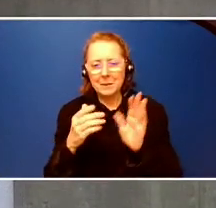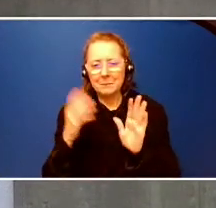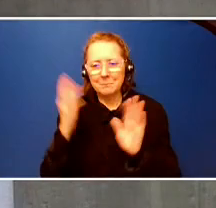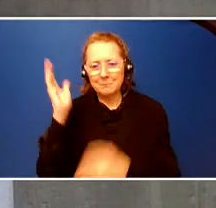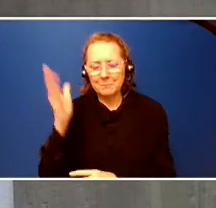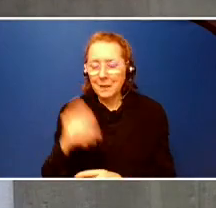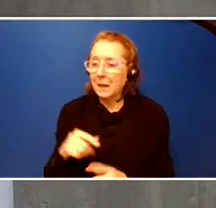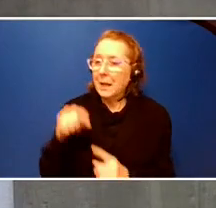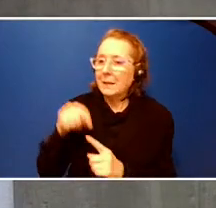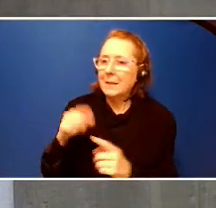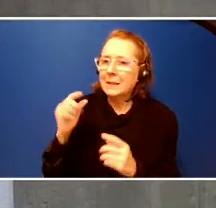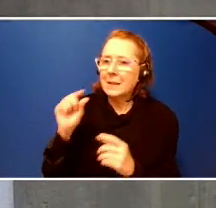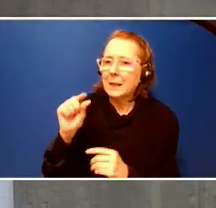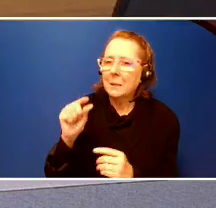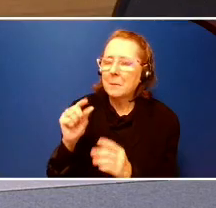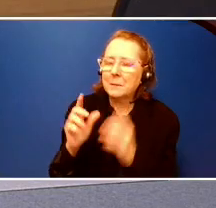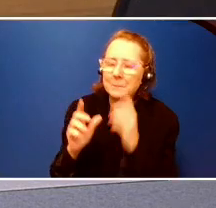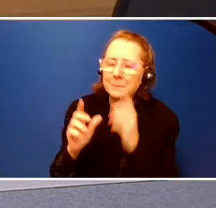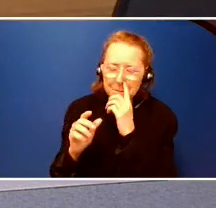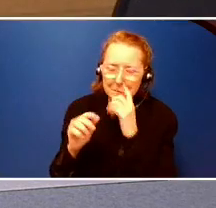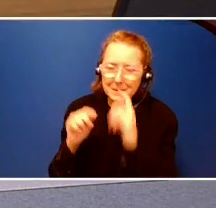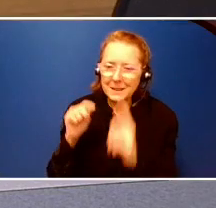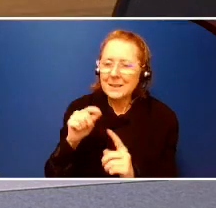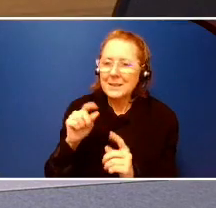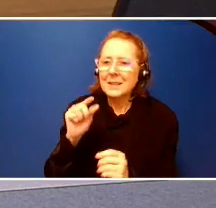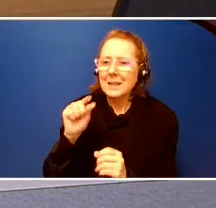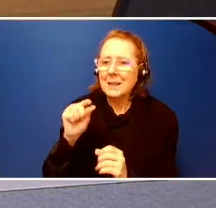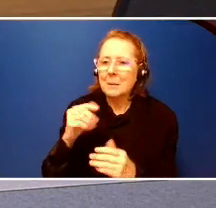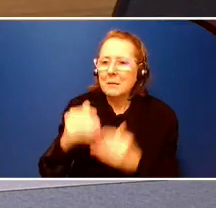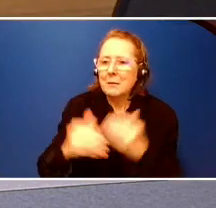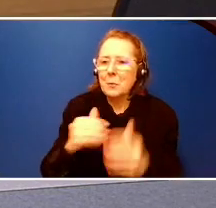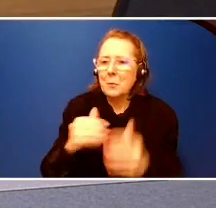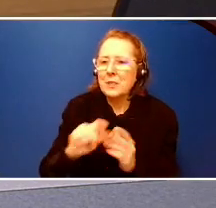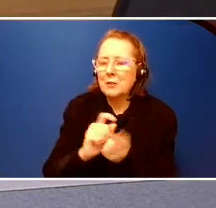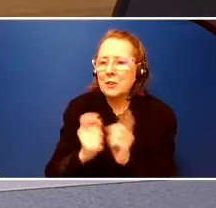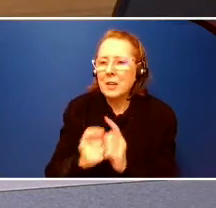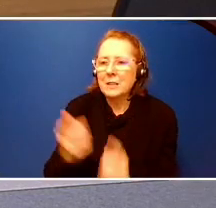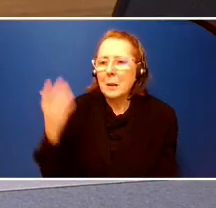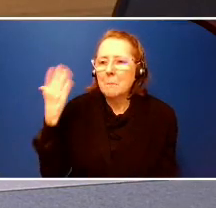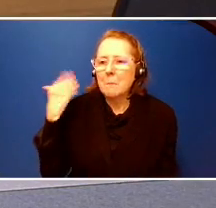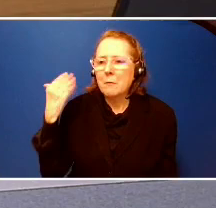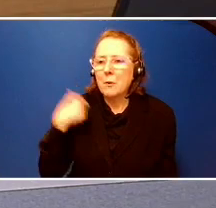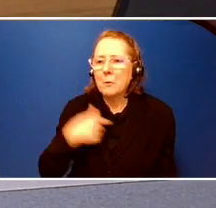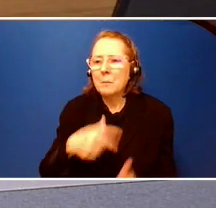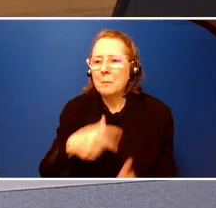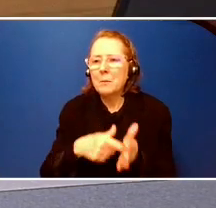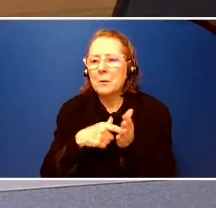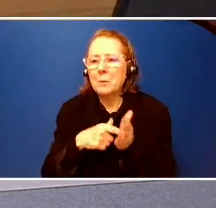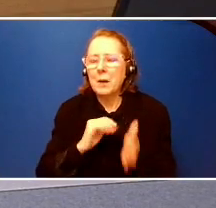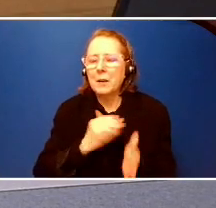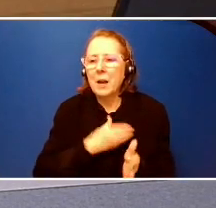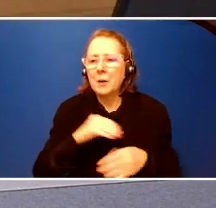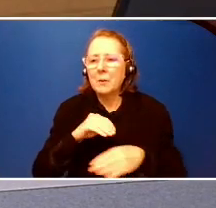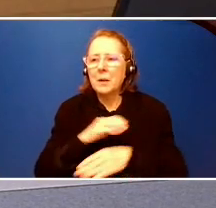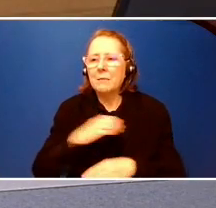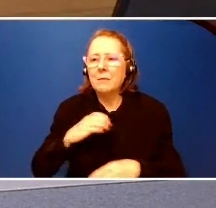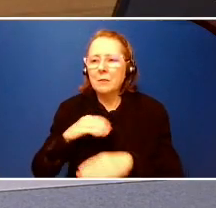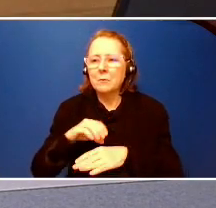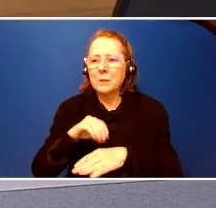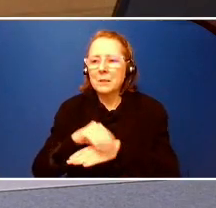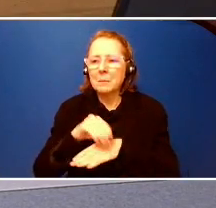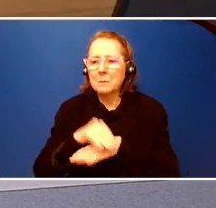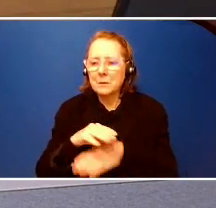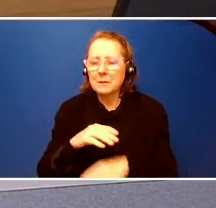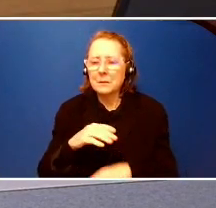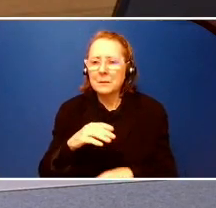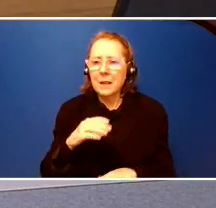this is a little bit of a not a policy change, but a procedure change. In the past, we had been requiring our advisory commissions and board members to